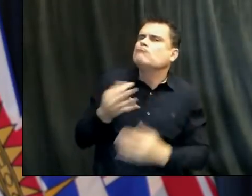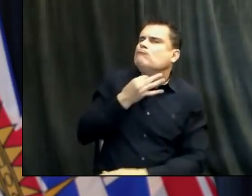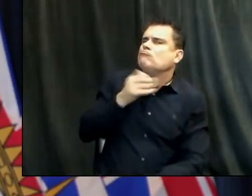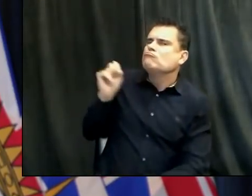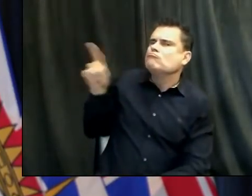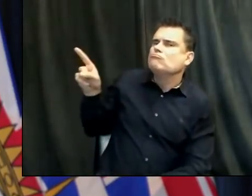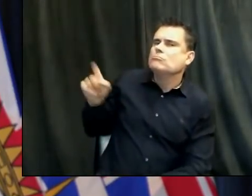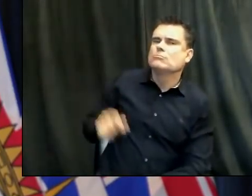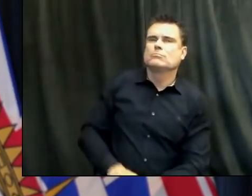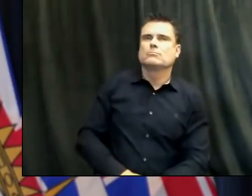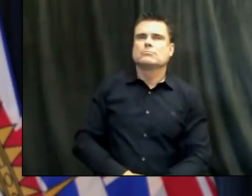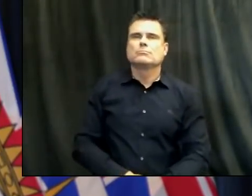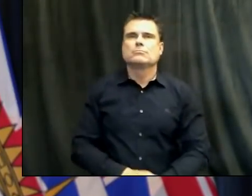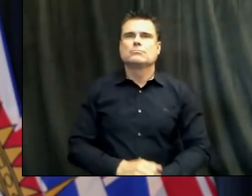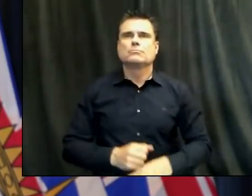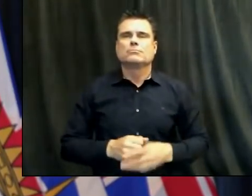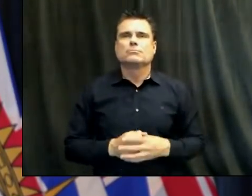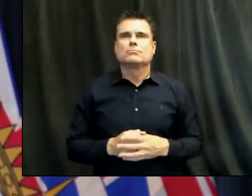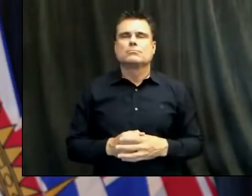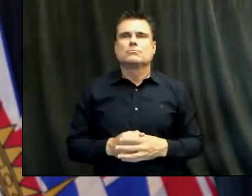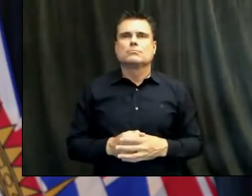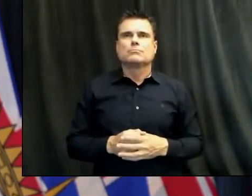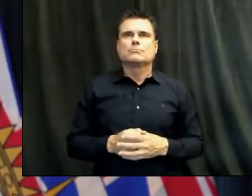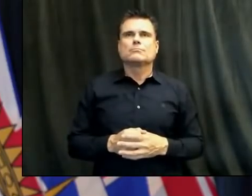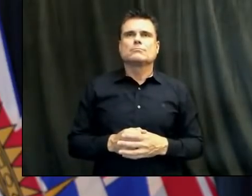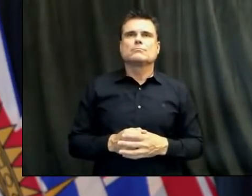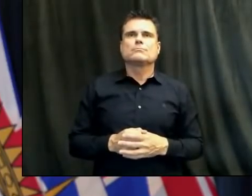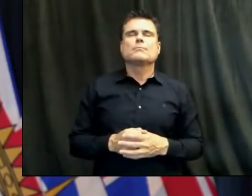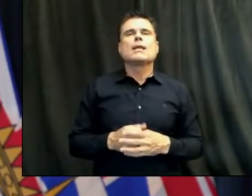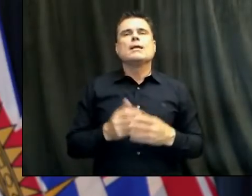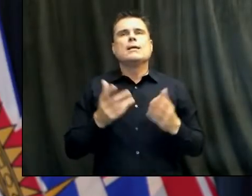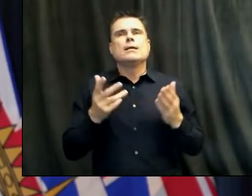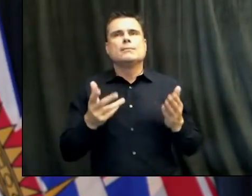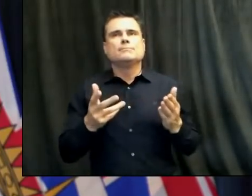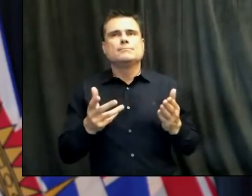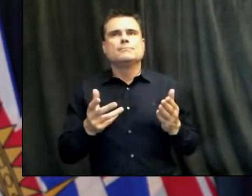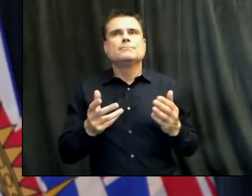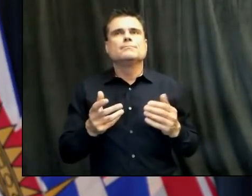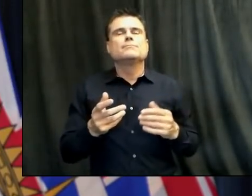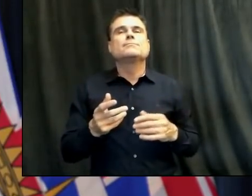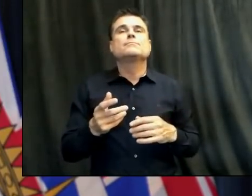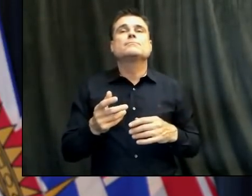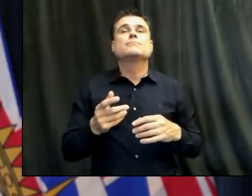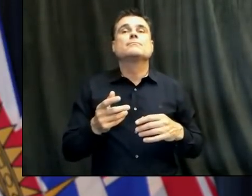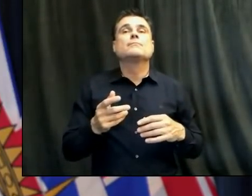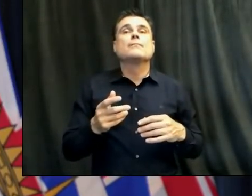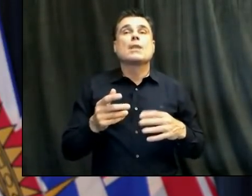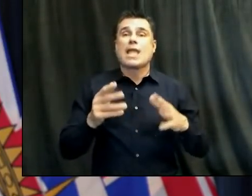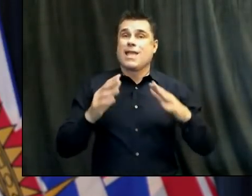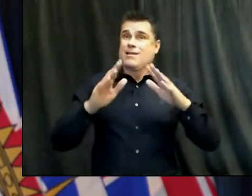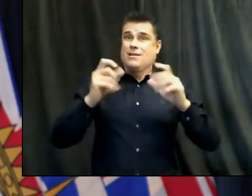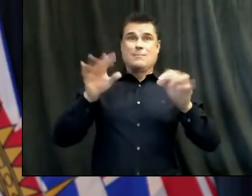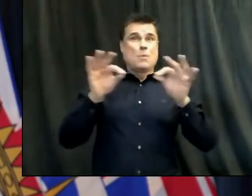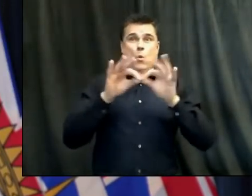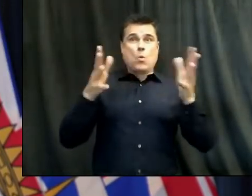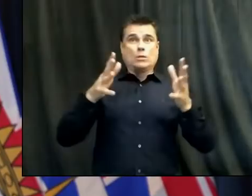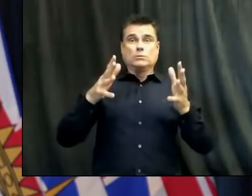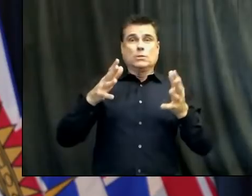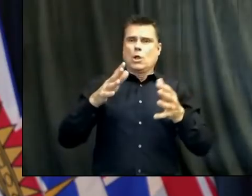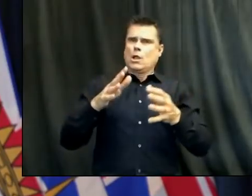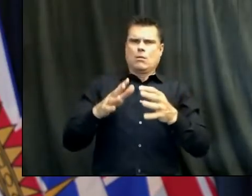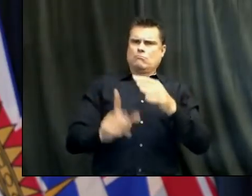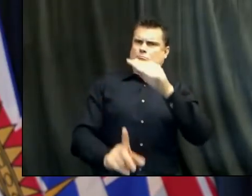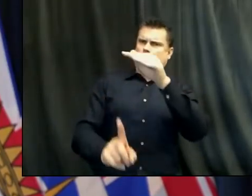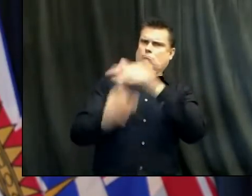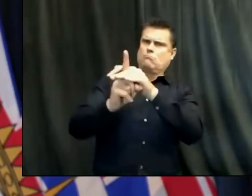said that you're now seeing clusters in workplaces as opposed to social gatherings. Just wondering if you can specify what kinds of